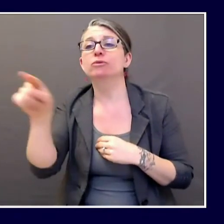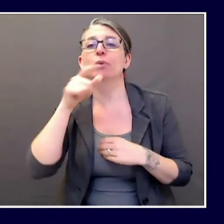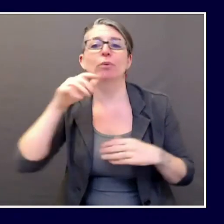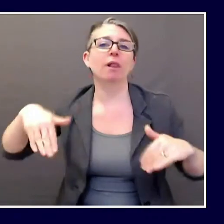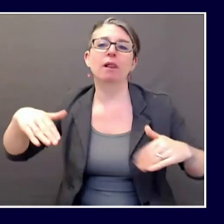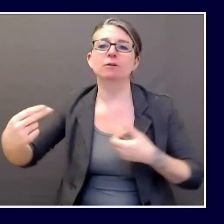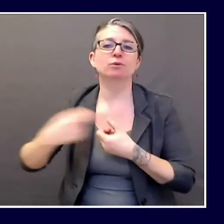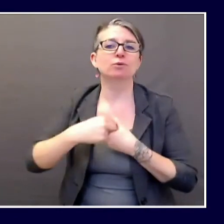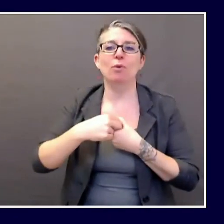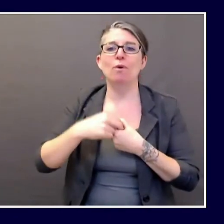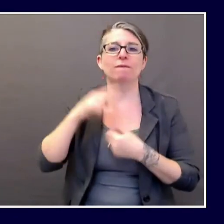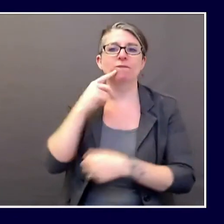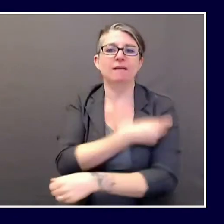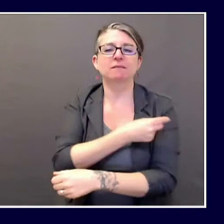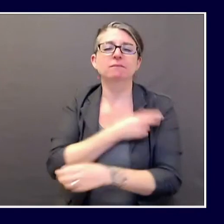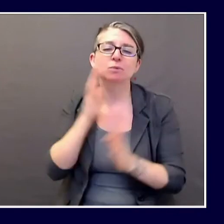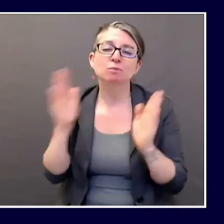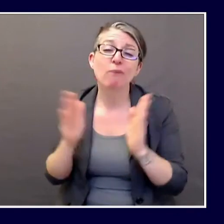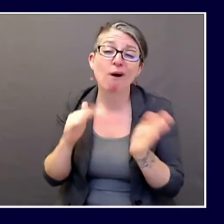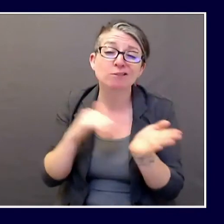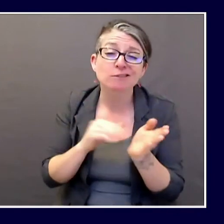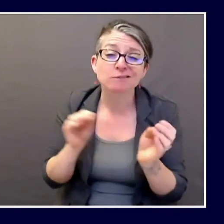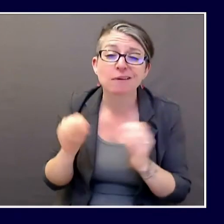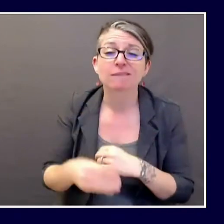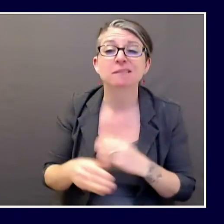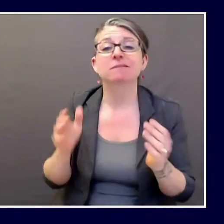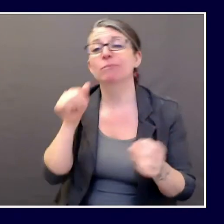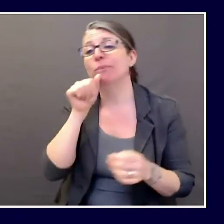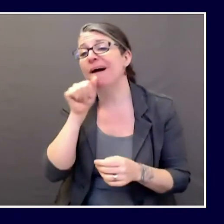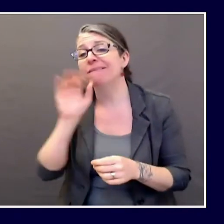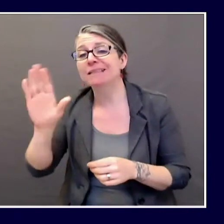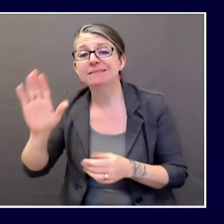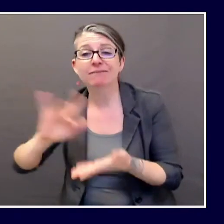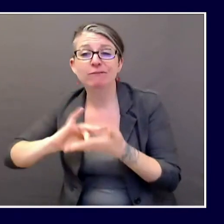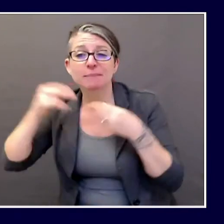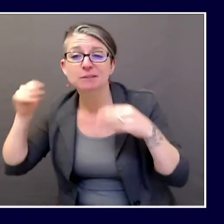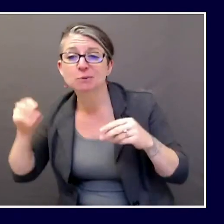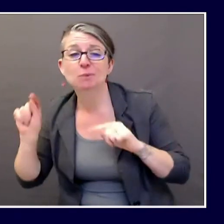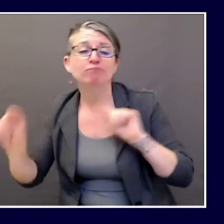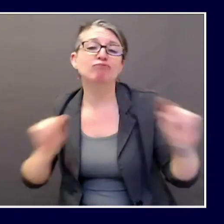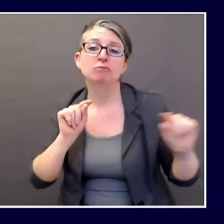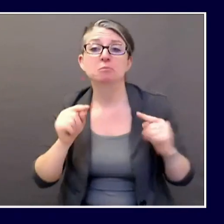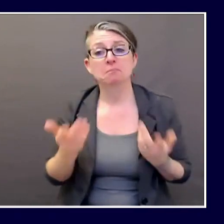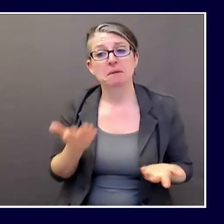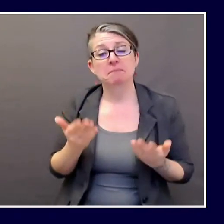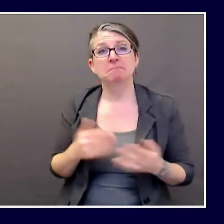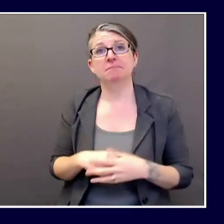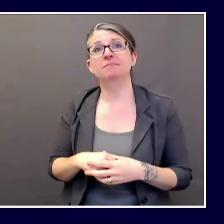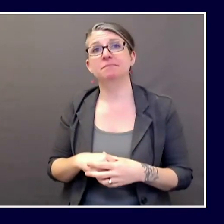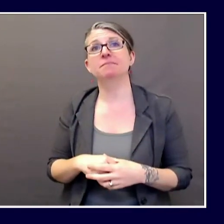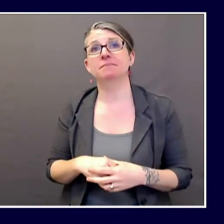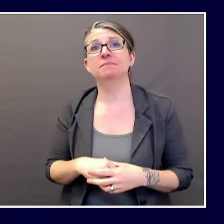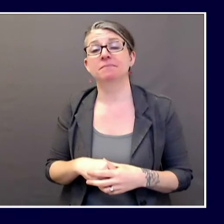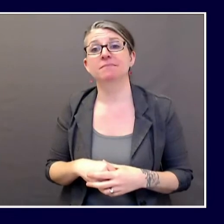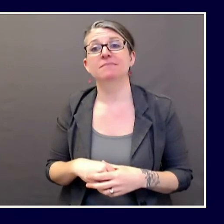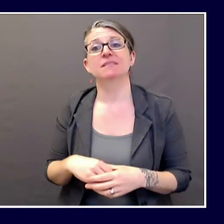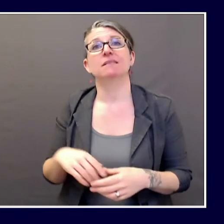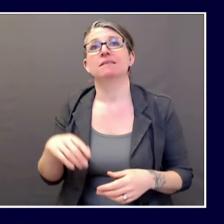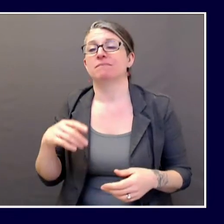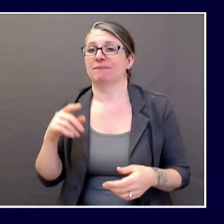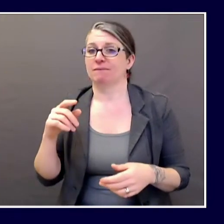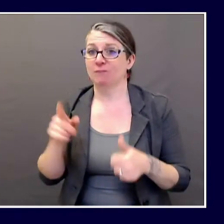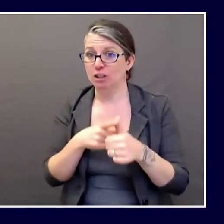be different is just the ease of finding a slot. As there's more and more vaccine, what I've